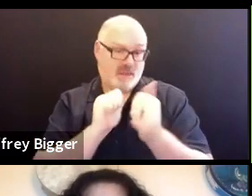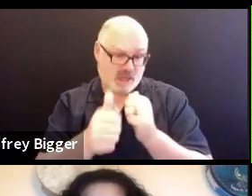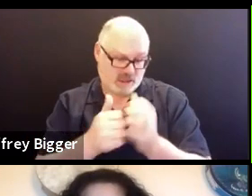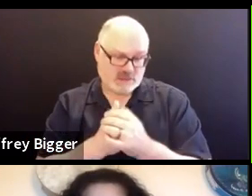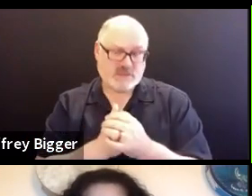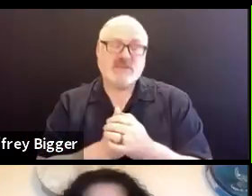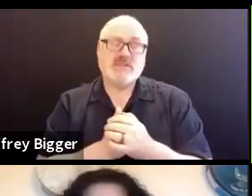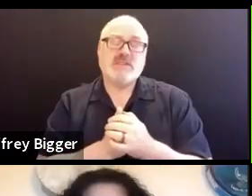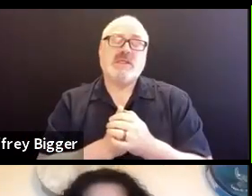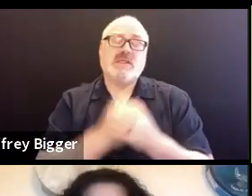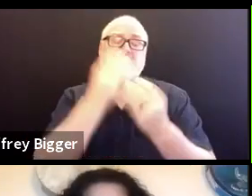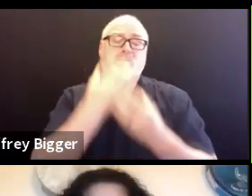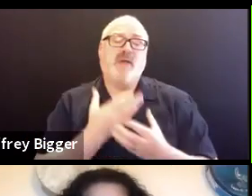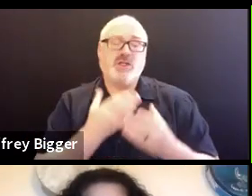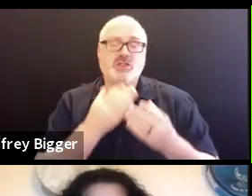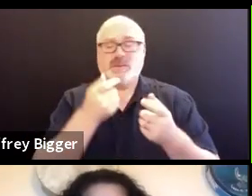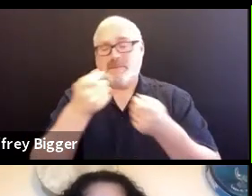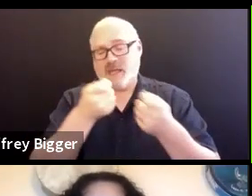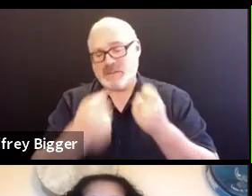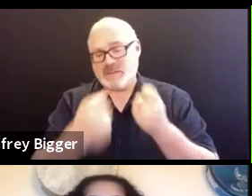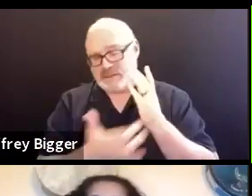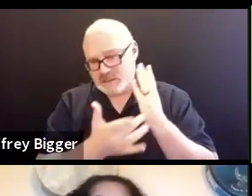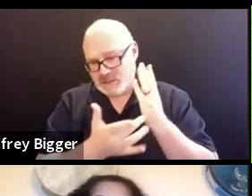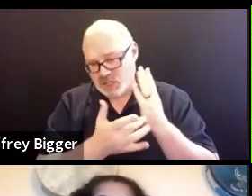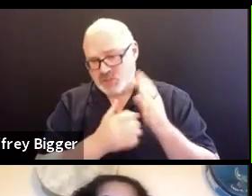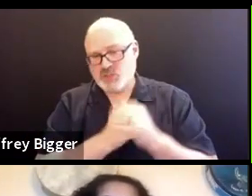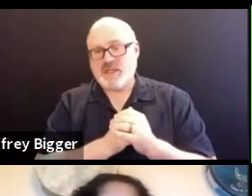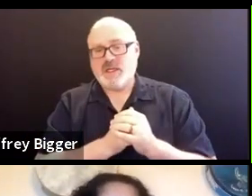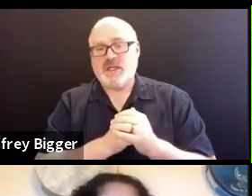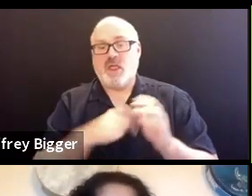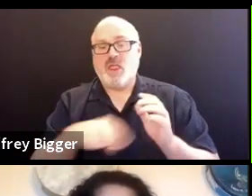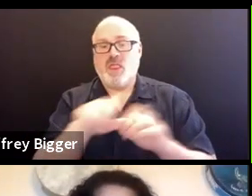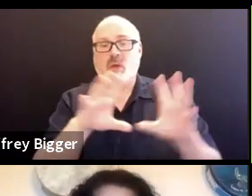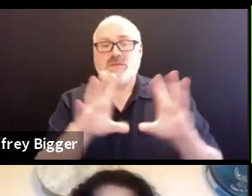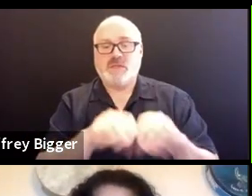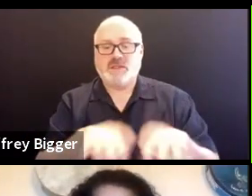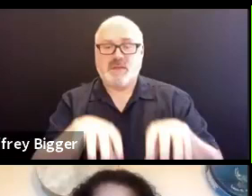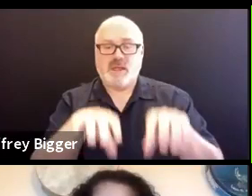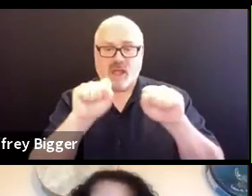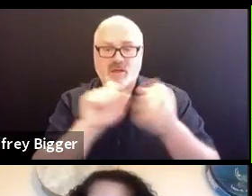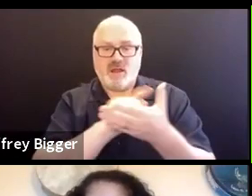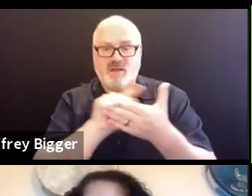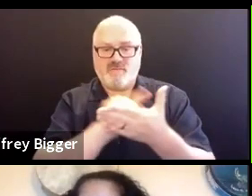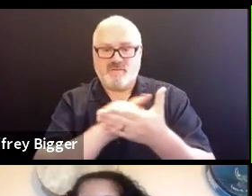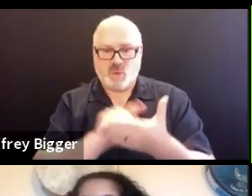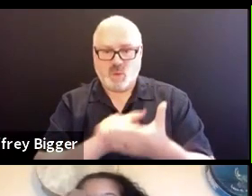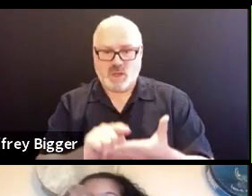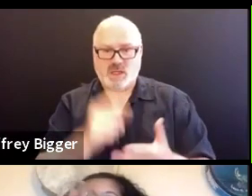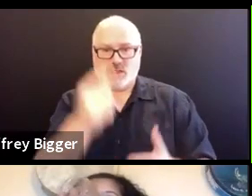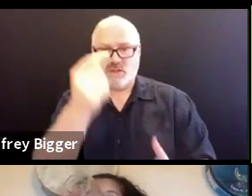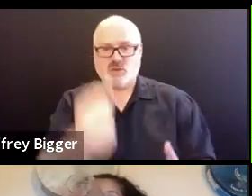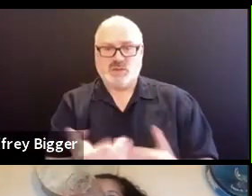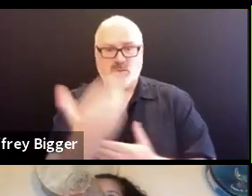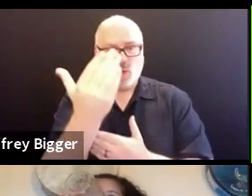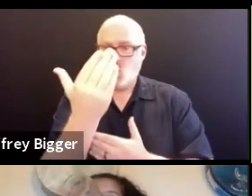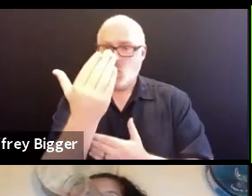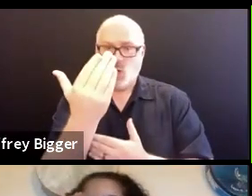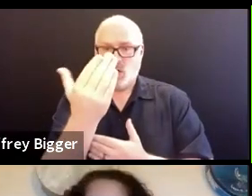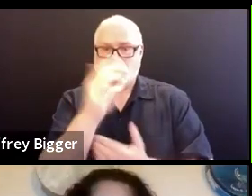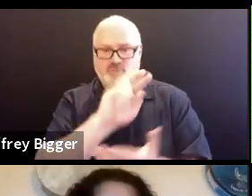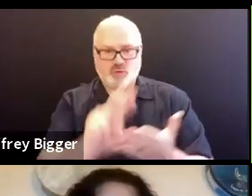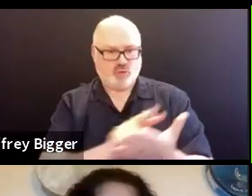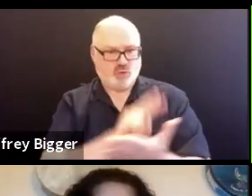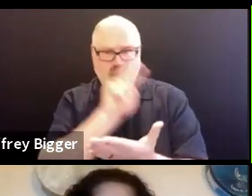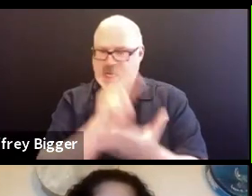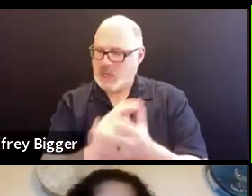and information management and technology. Those meetings are being held every week, every Tuesday morning for a couple of hours,